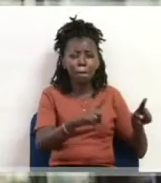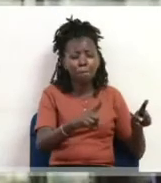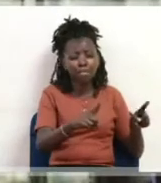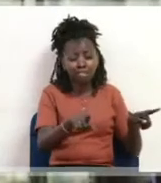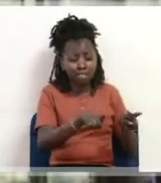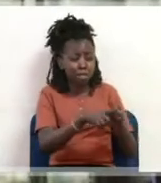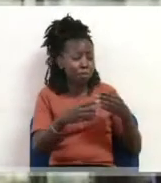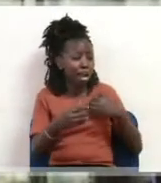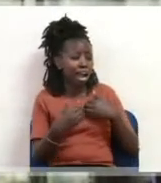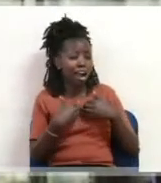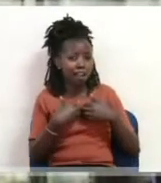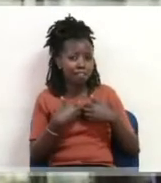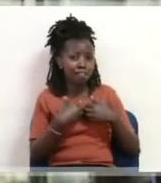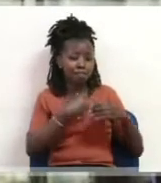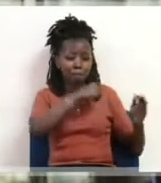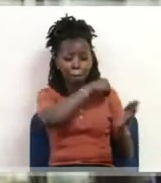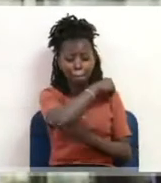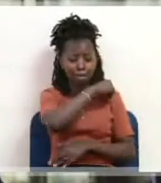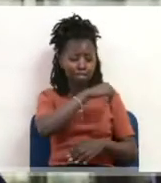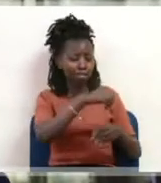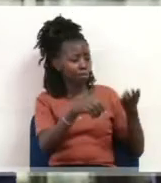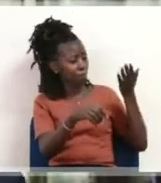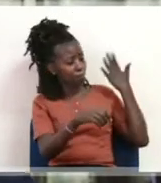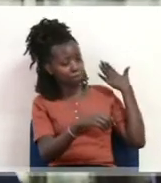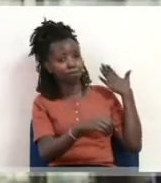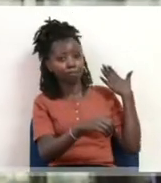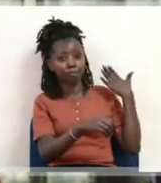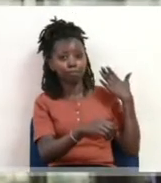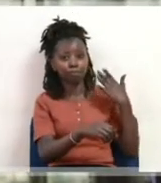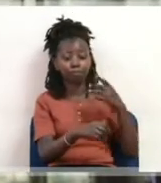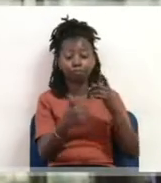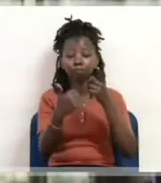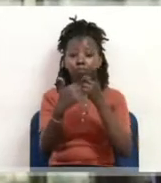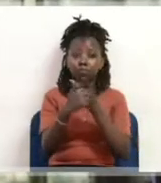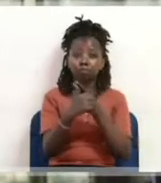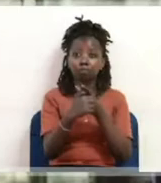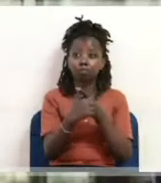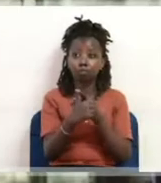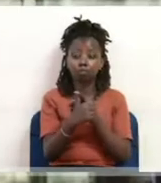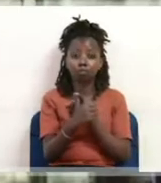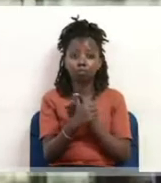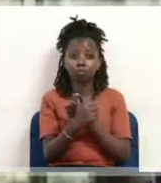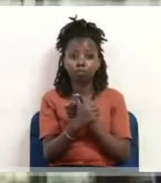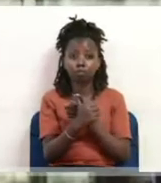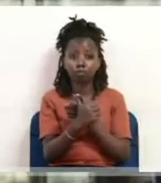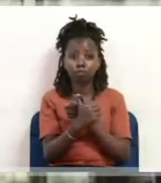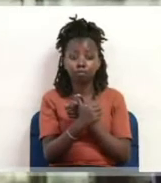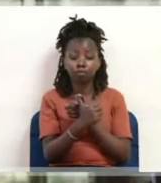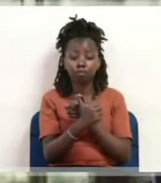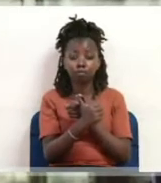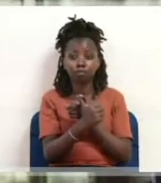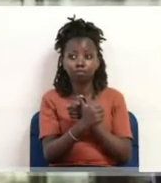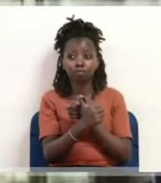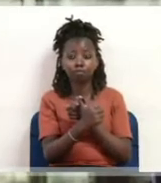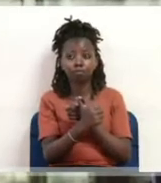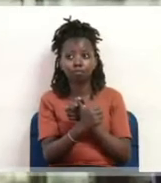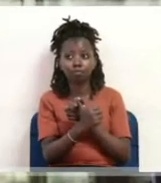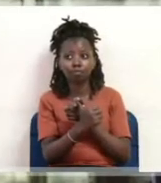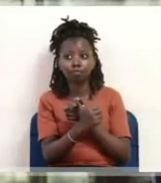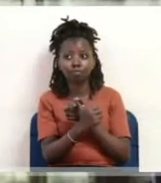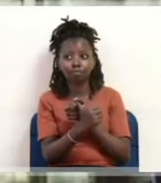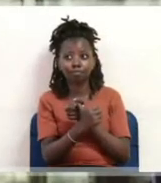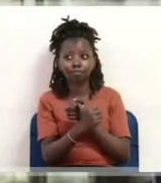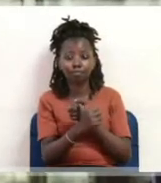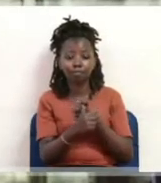past. Notorious past. Number one, the wickedness of Ahab. 1